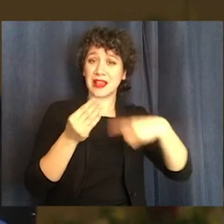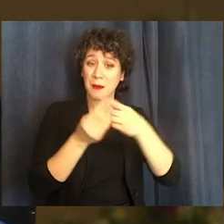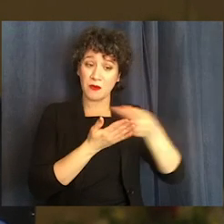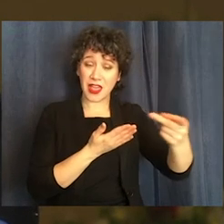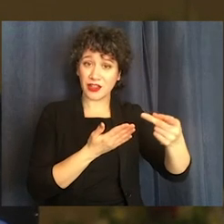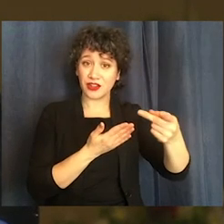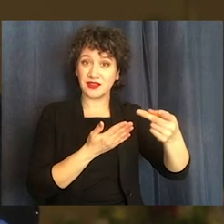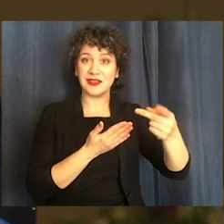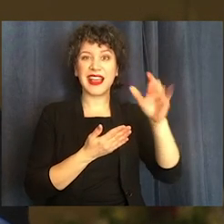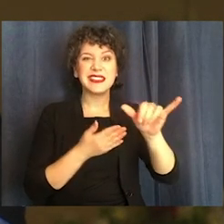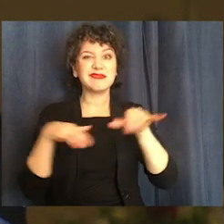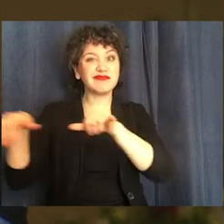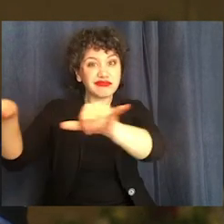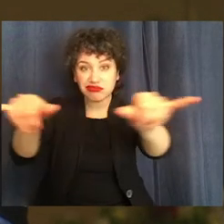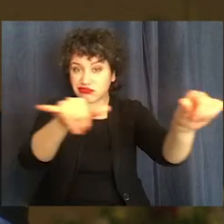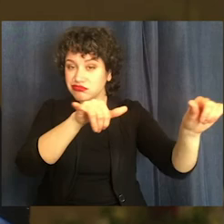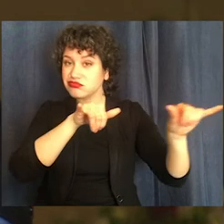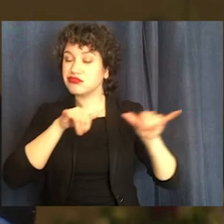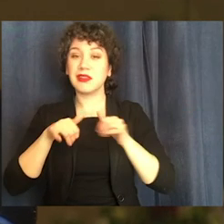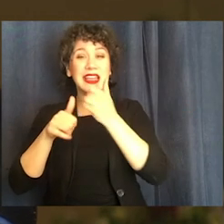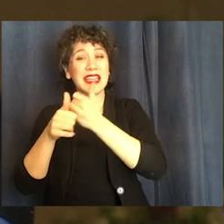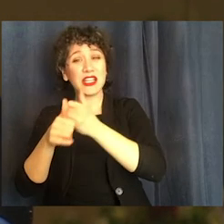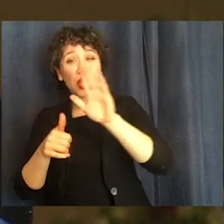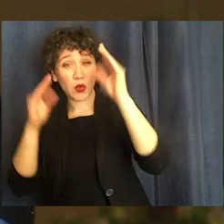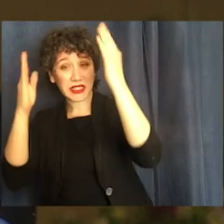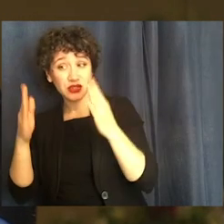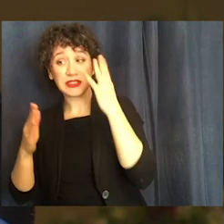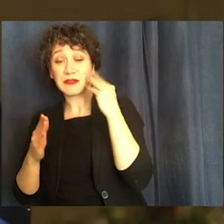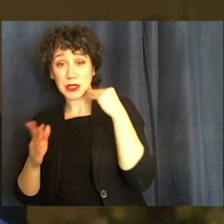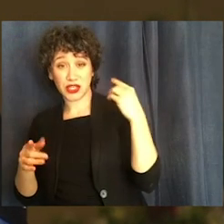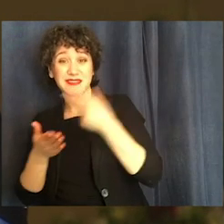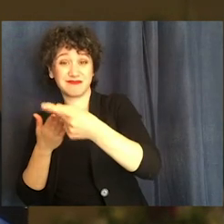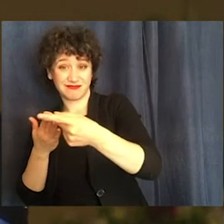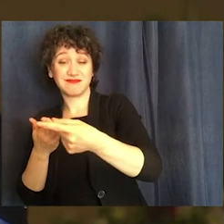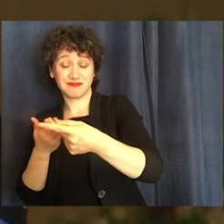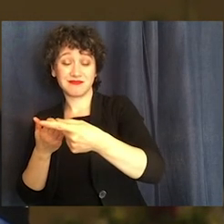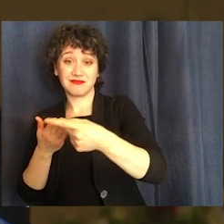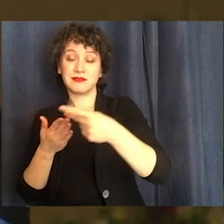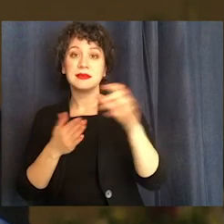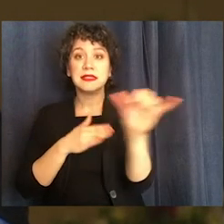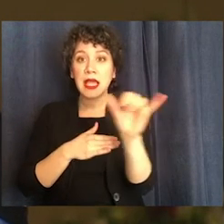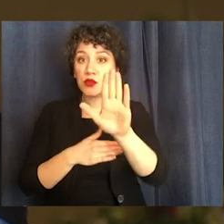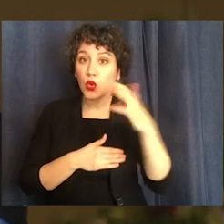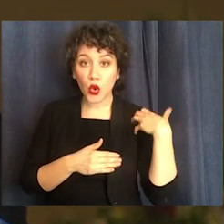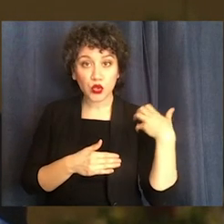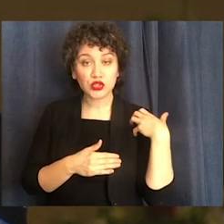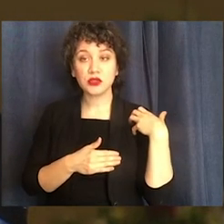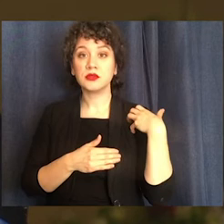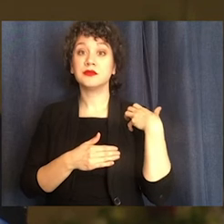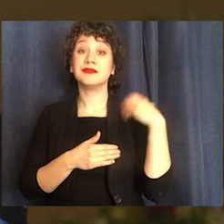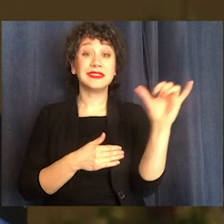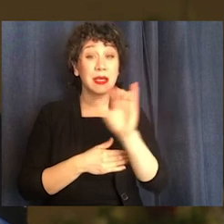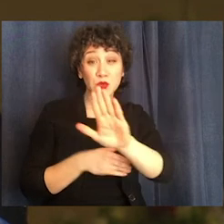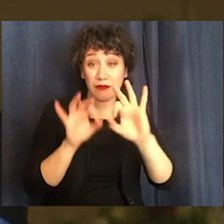coaches, same with your families. Ask them about their failures, and then make sure you ask what they did next.